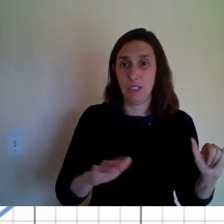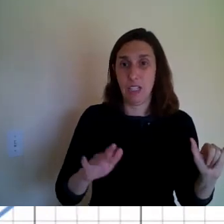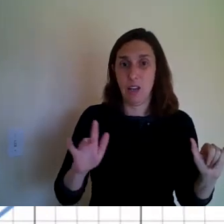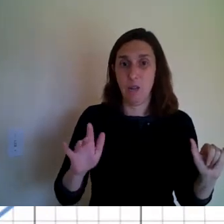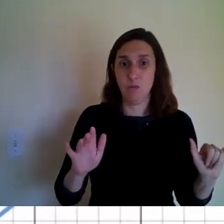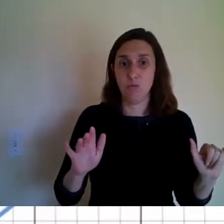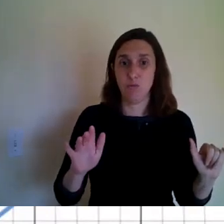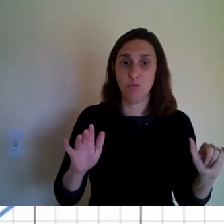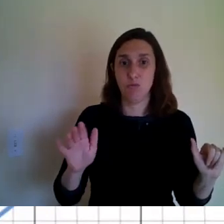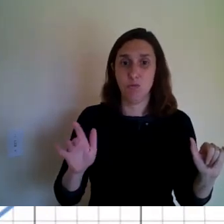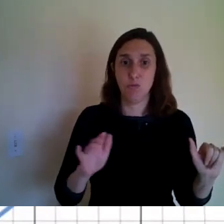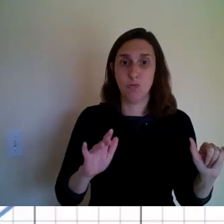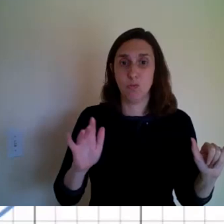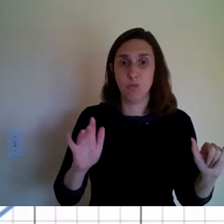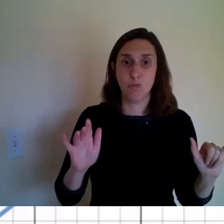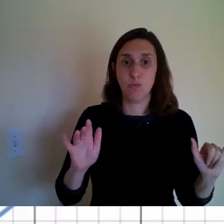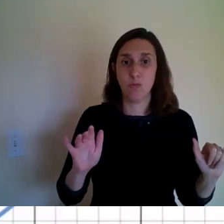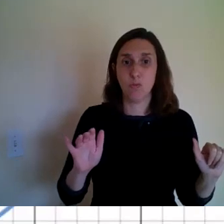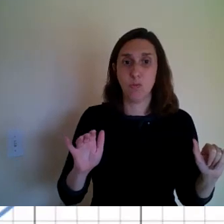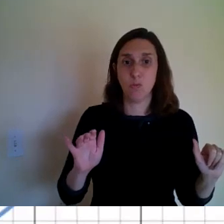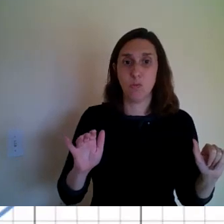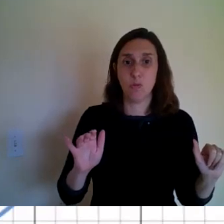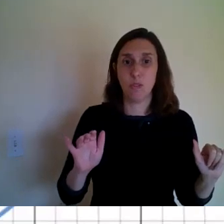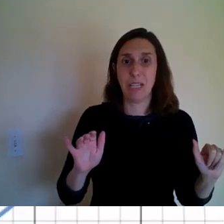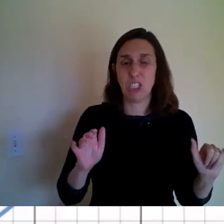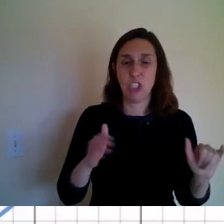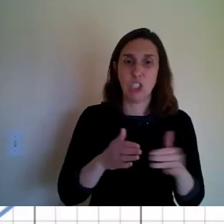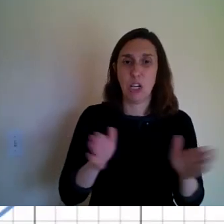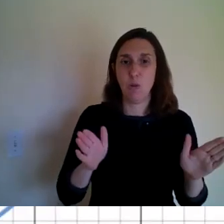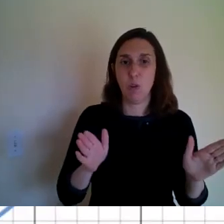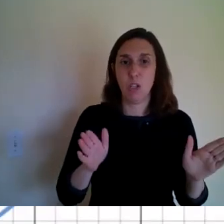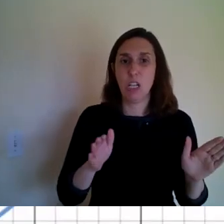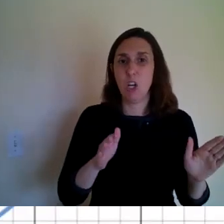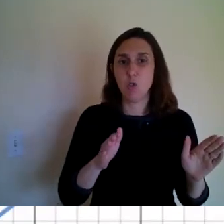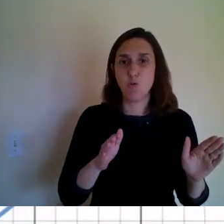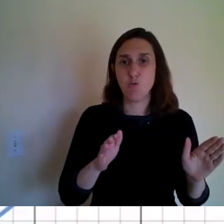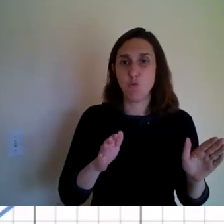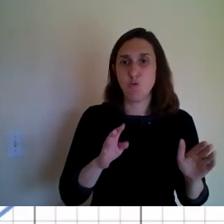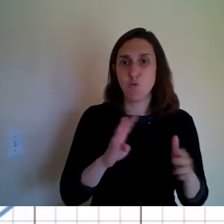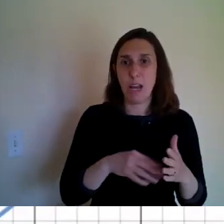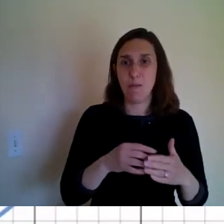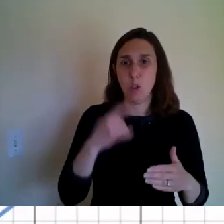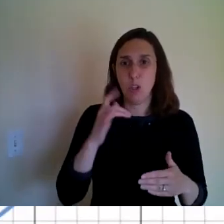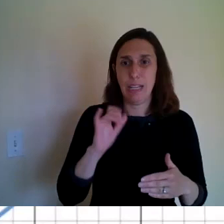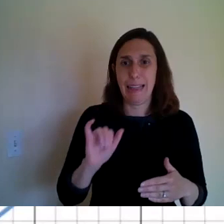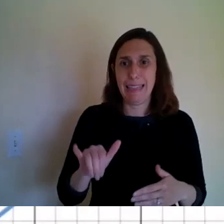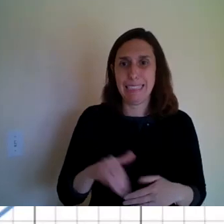the general graph of this is going to look like this. In fact, it's going to cross here at 2.